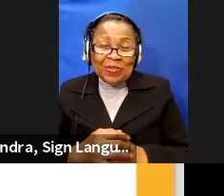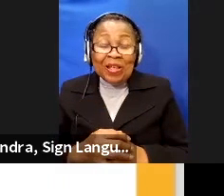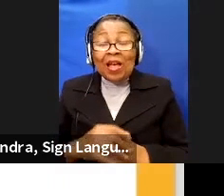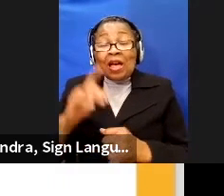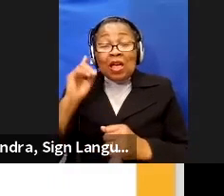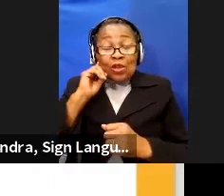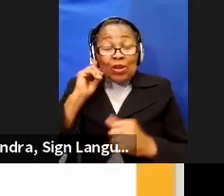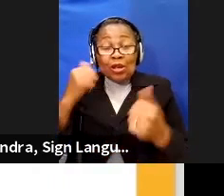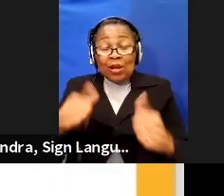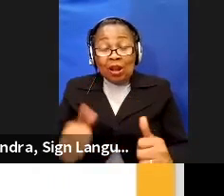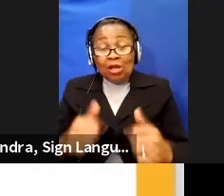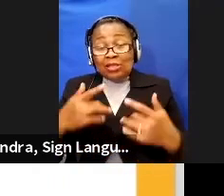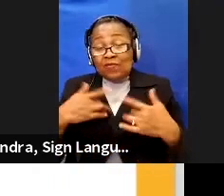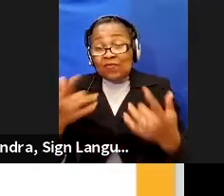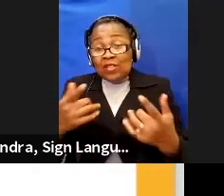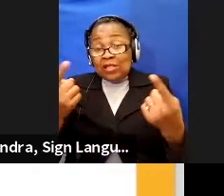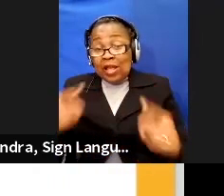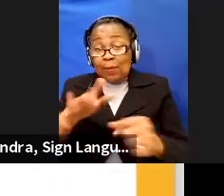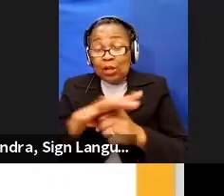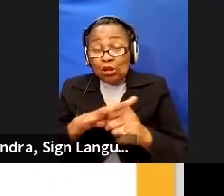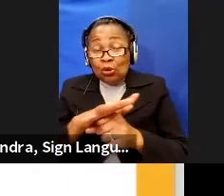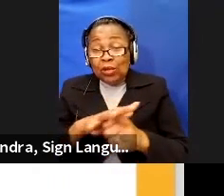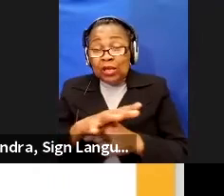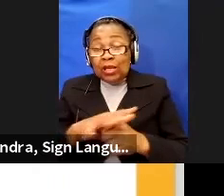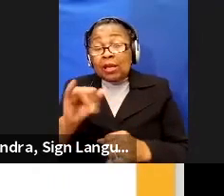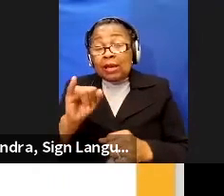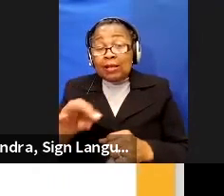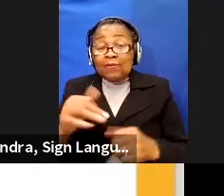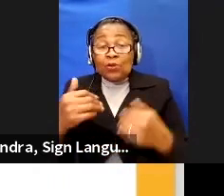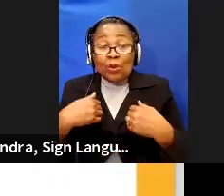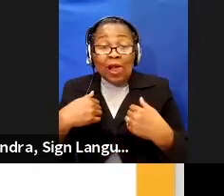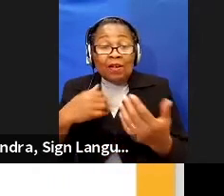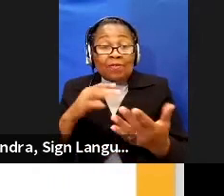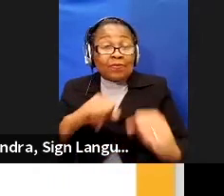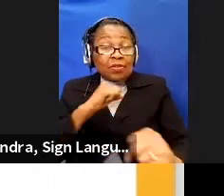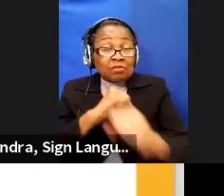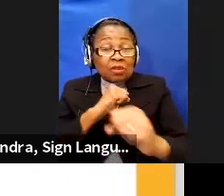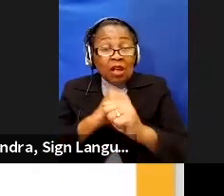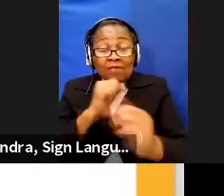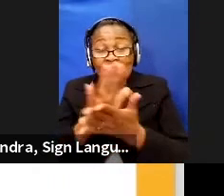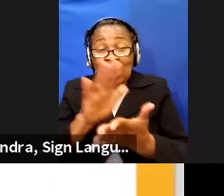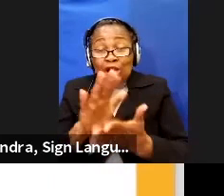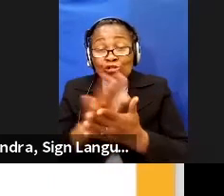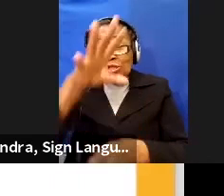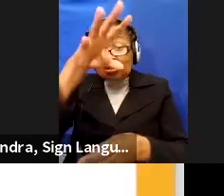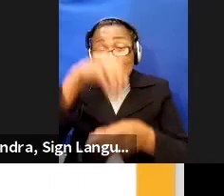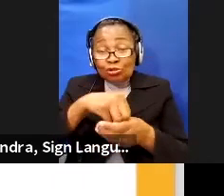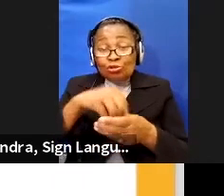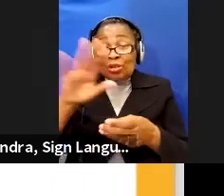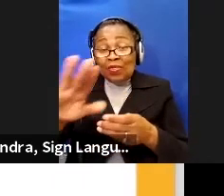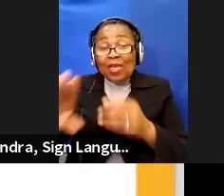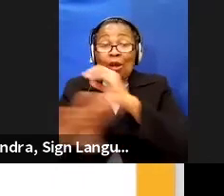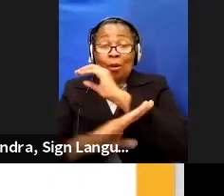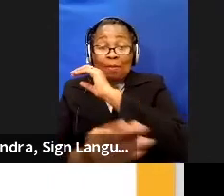sometimes happen locally, and if you had a booth or flyers that you can put in their conference bag to advertise about